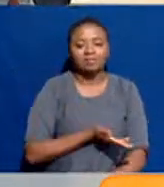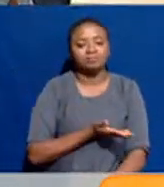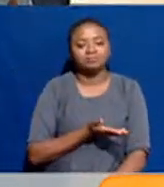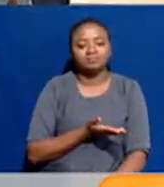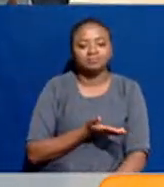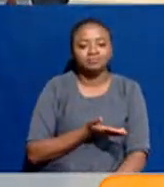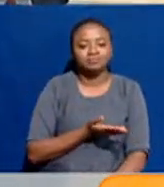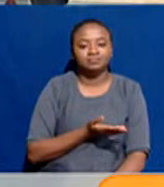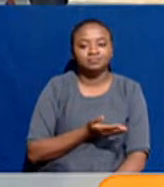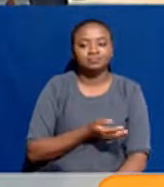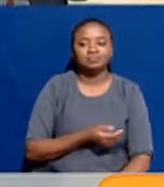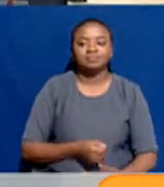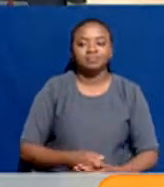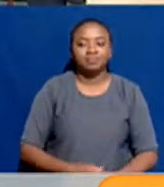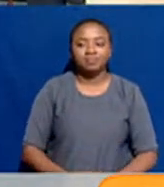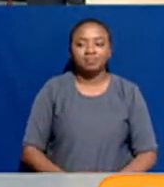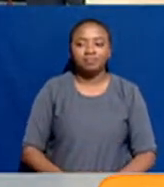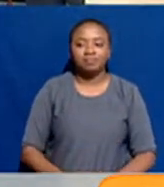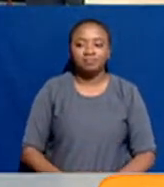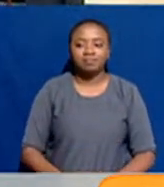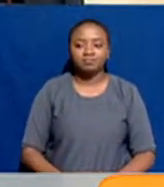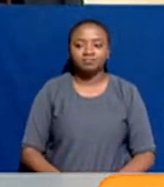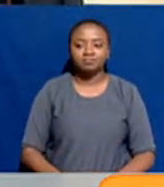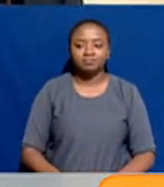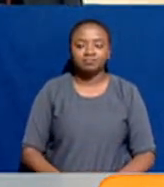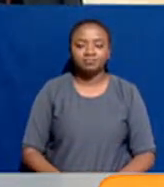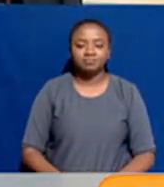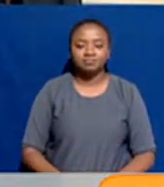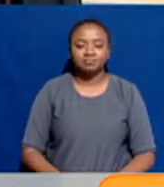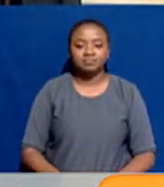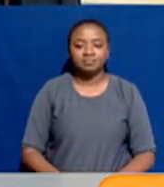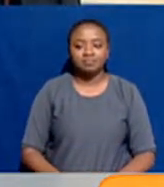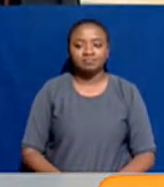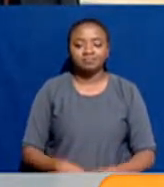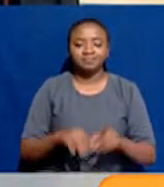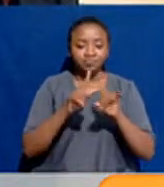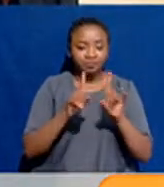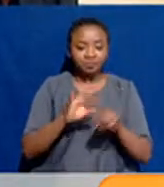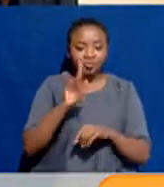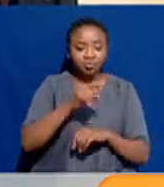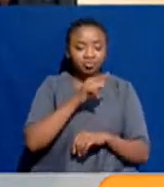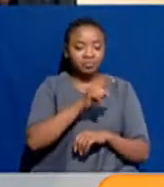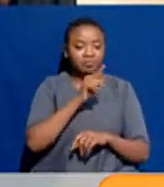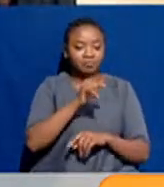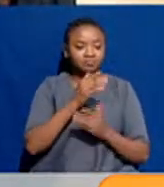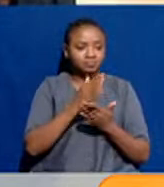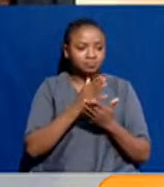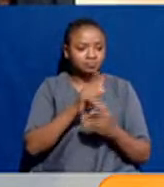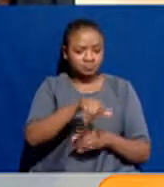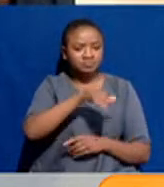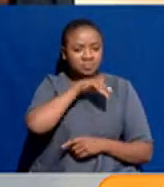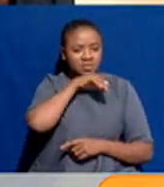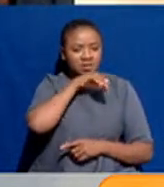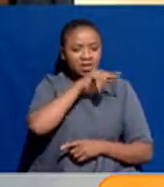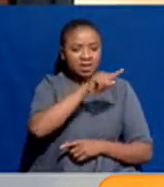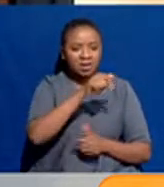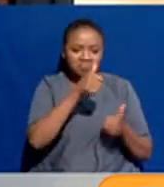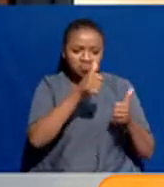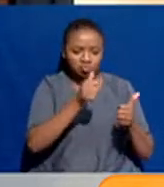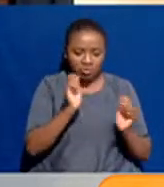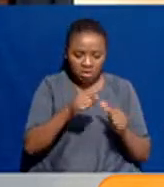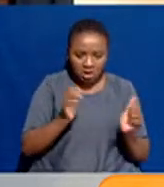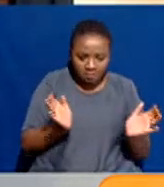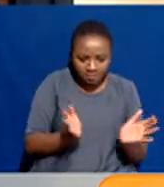Mwangi talked about is something that Raila did, because he is a brilliant mobilizer and